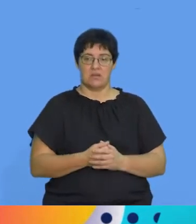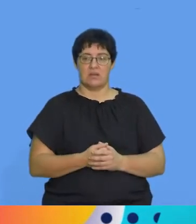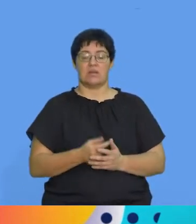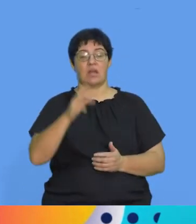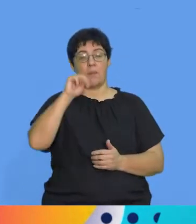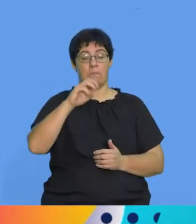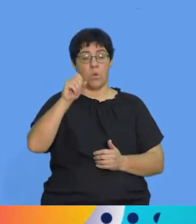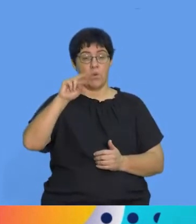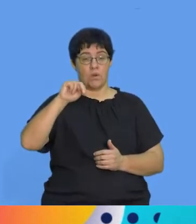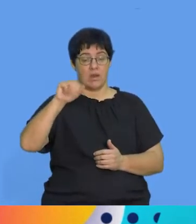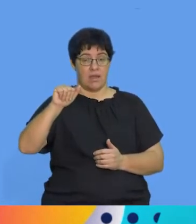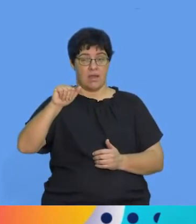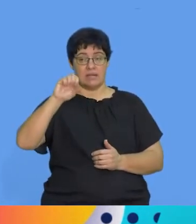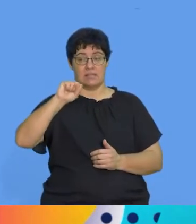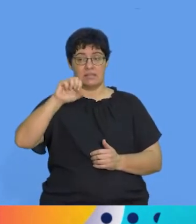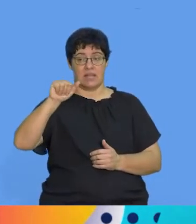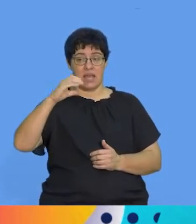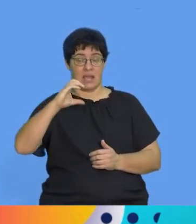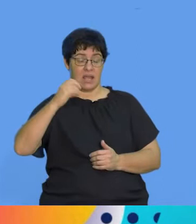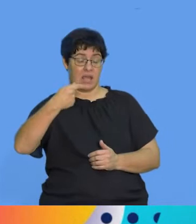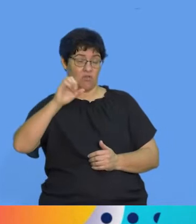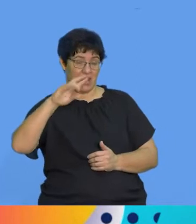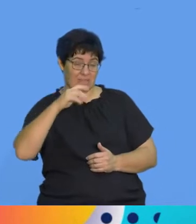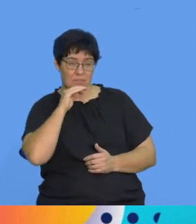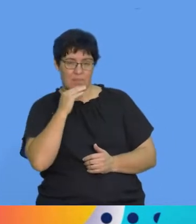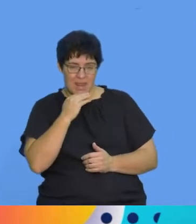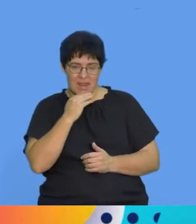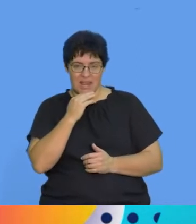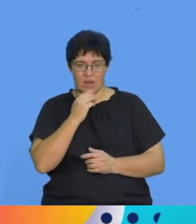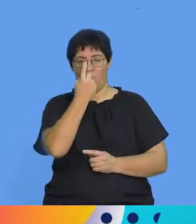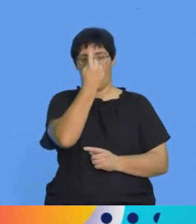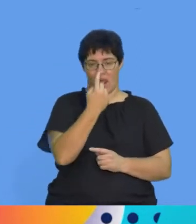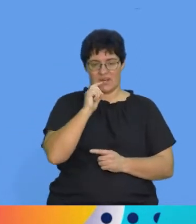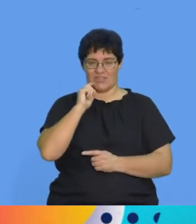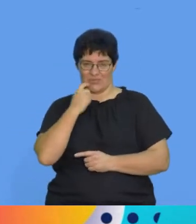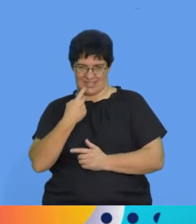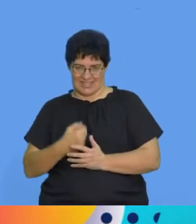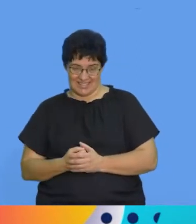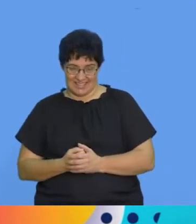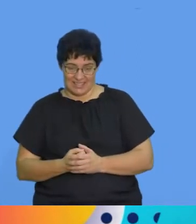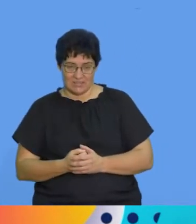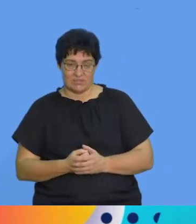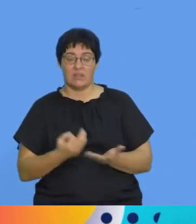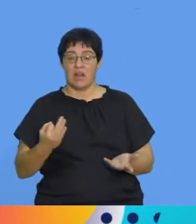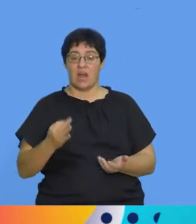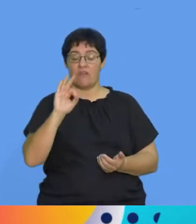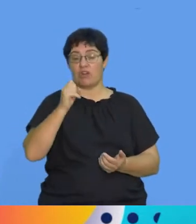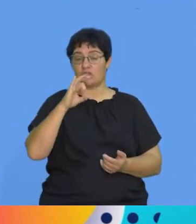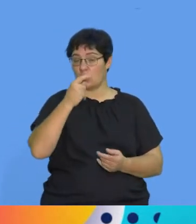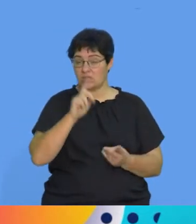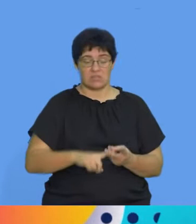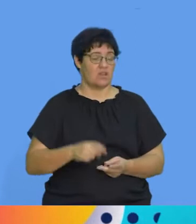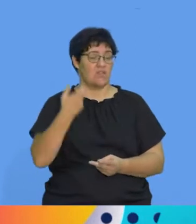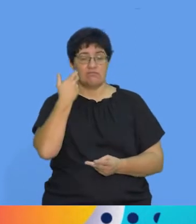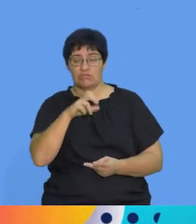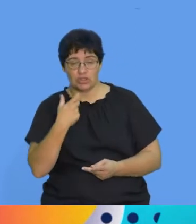glucose, the most important and a lot abundant. Most of your foods have got that. Fructose that you find in